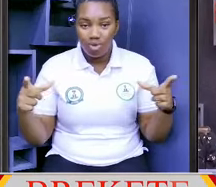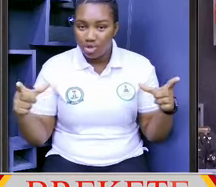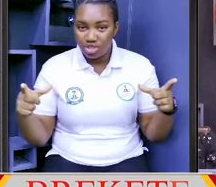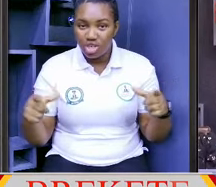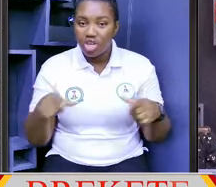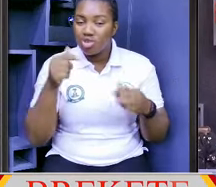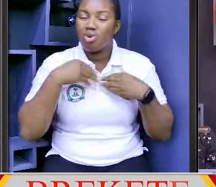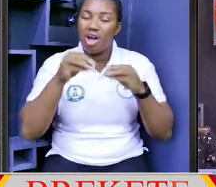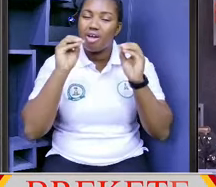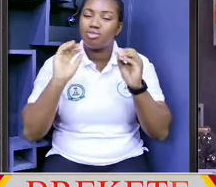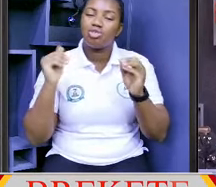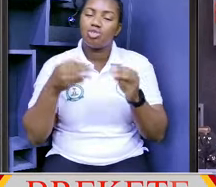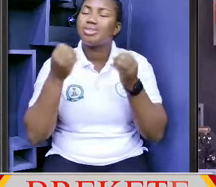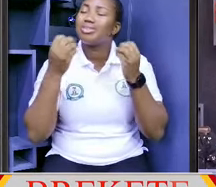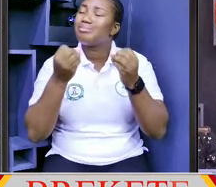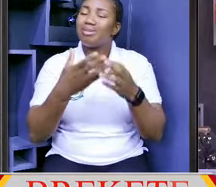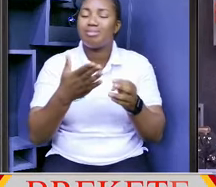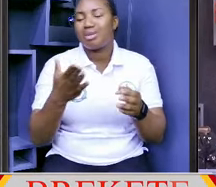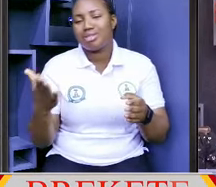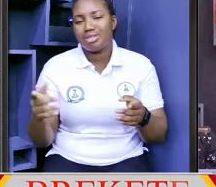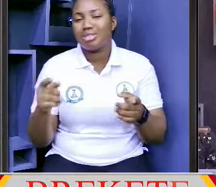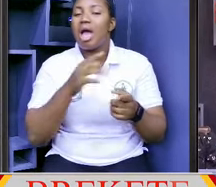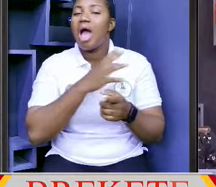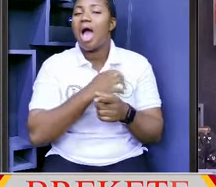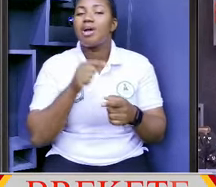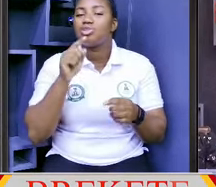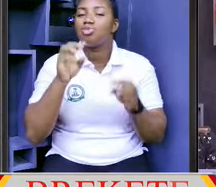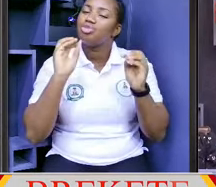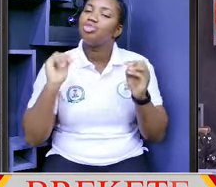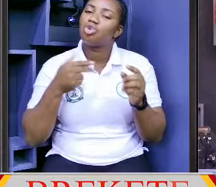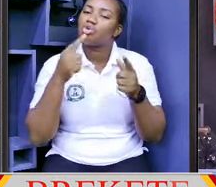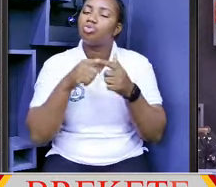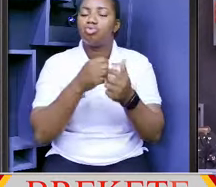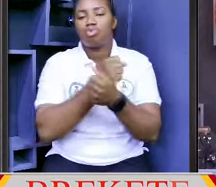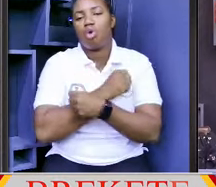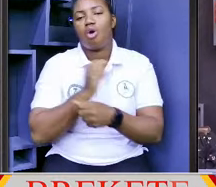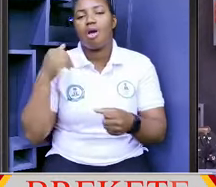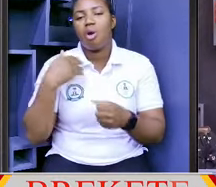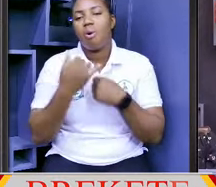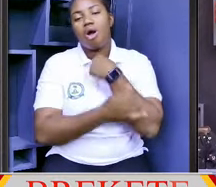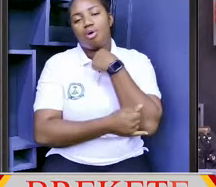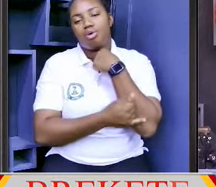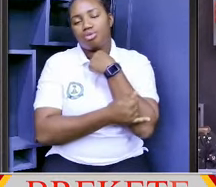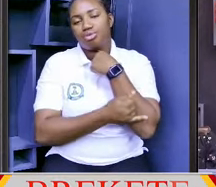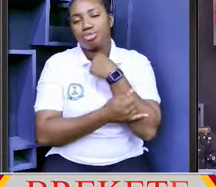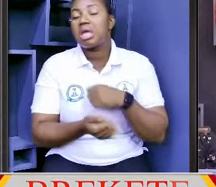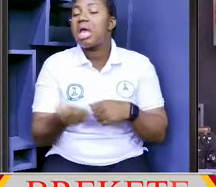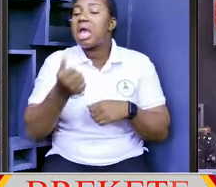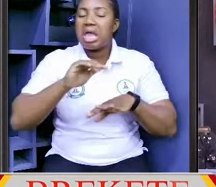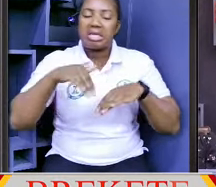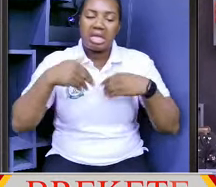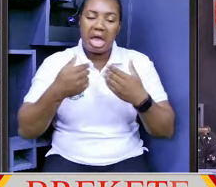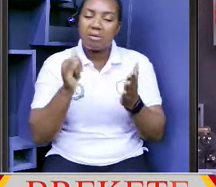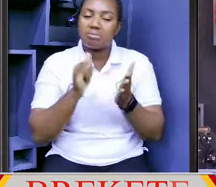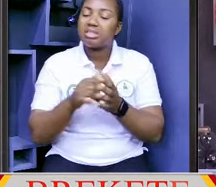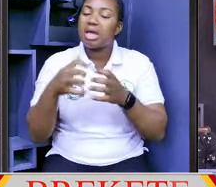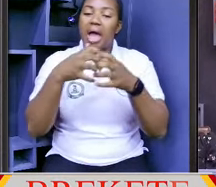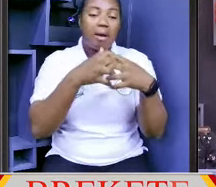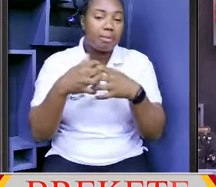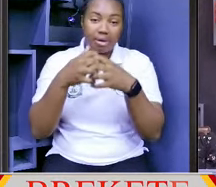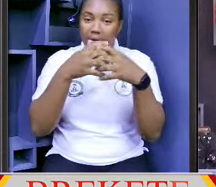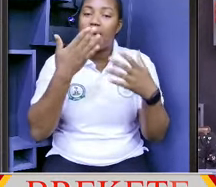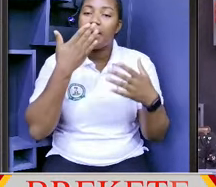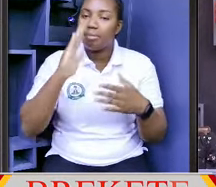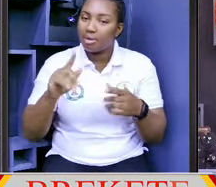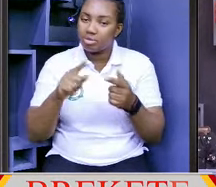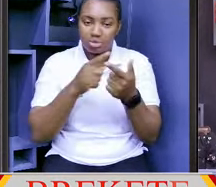no matter what it is. Our country is our own, no matter what it is. Anyhow, we America bad today. Nobody with the